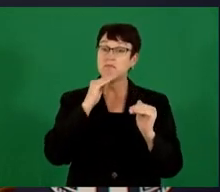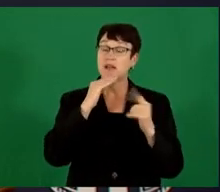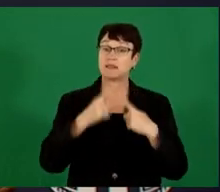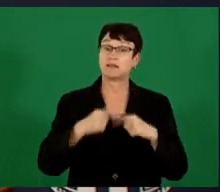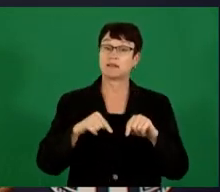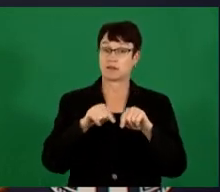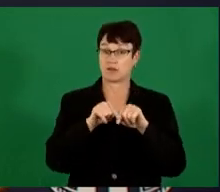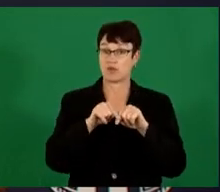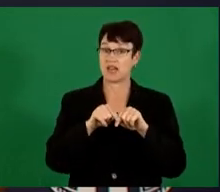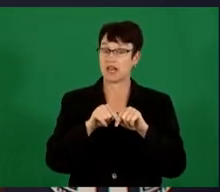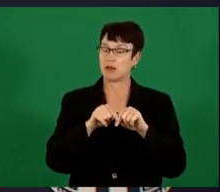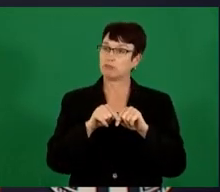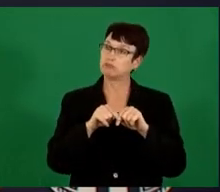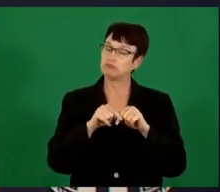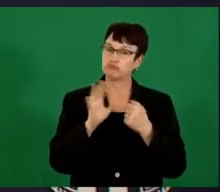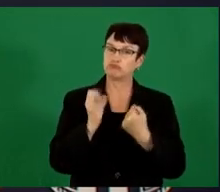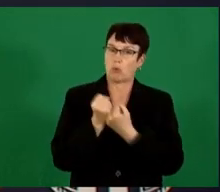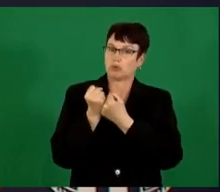is still supportive.